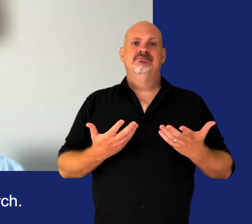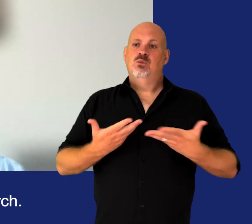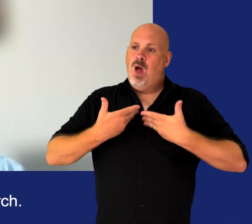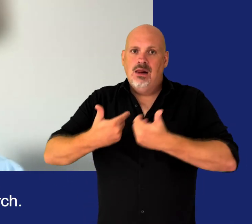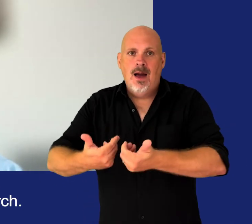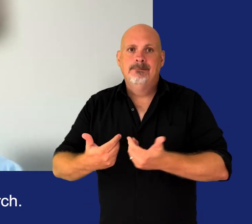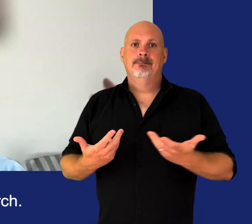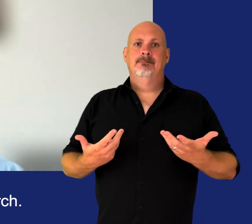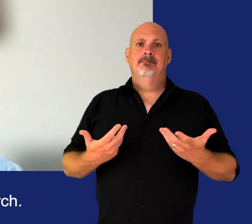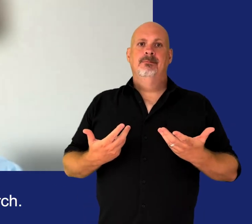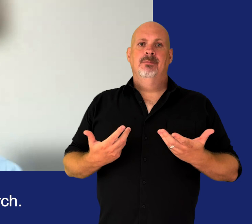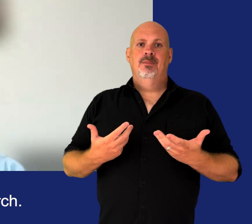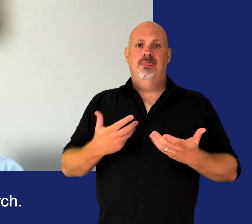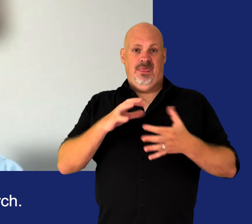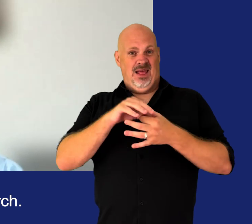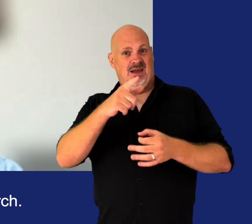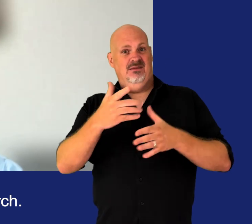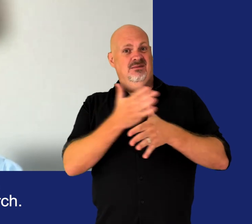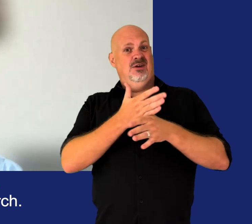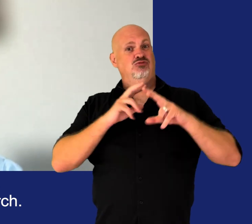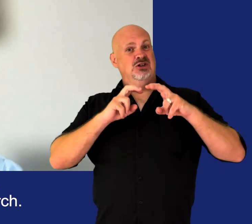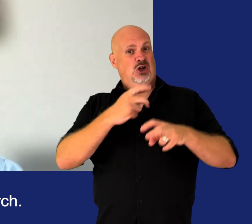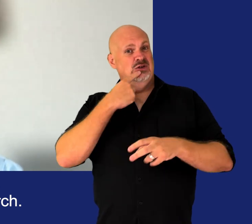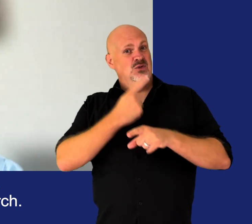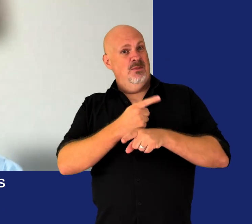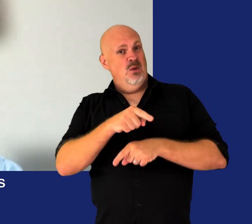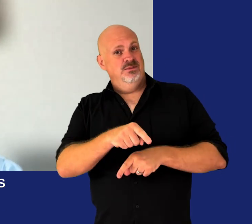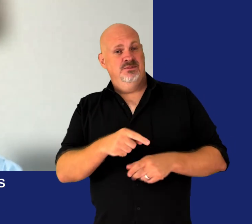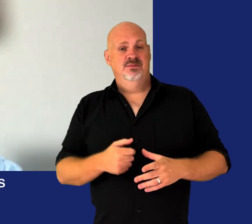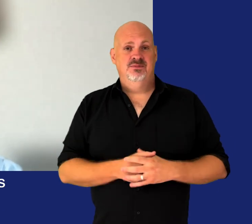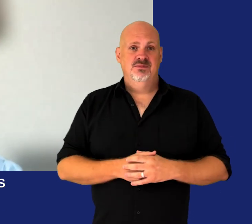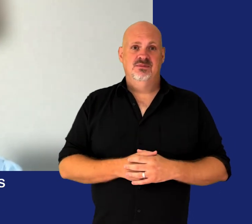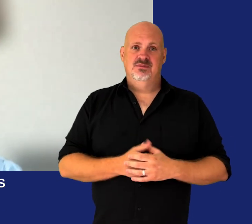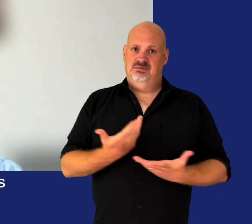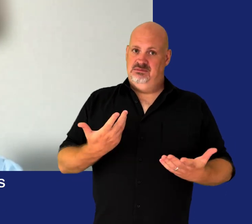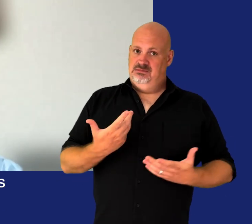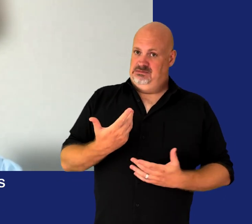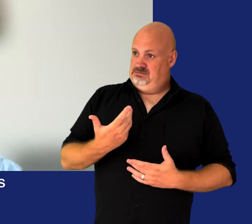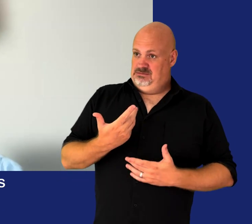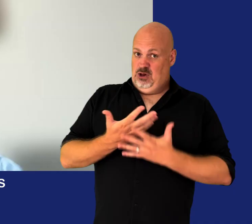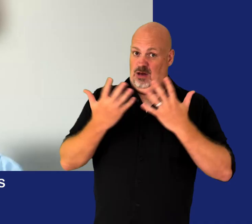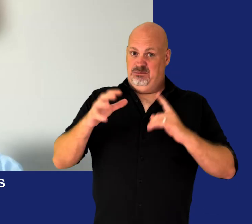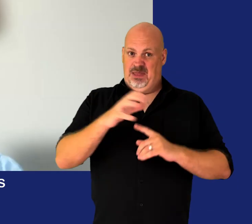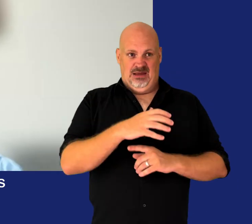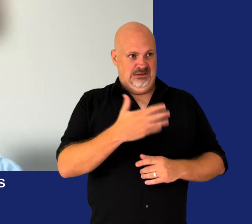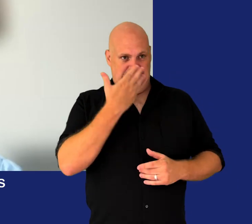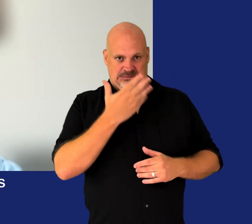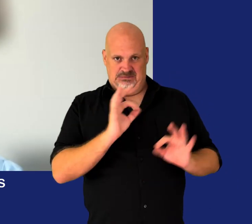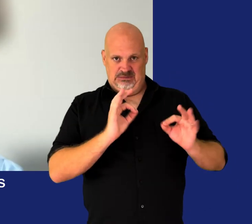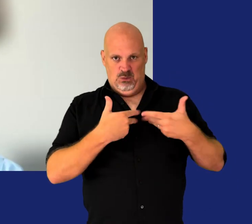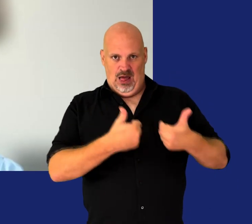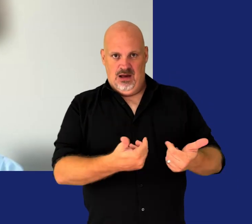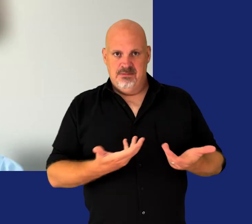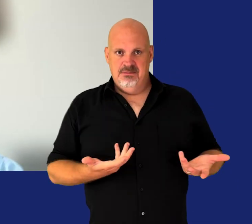It's about feeling welcomed, as was mentioned in the initial research. There aren't many places that seem to be very